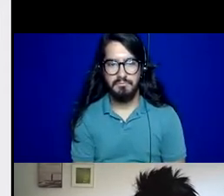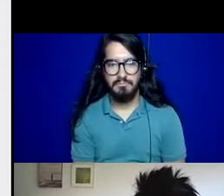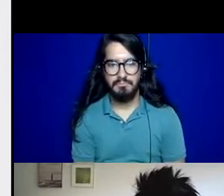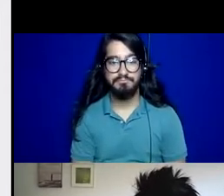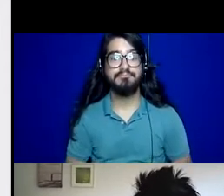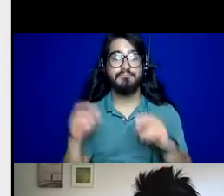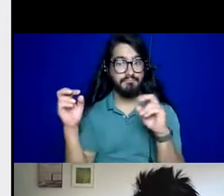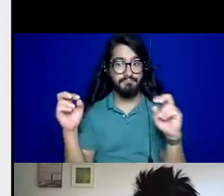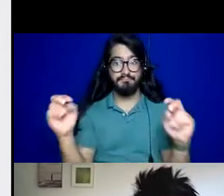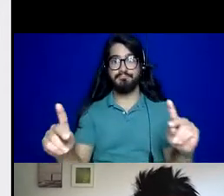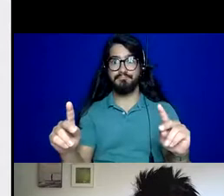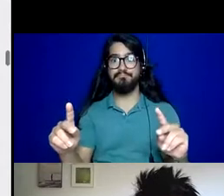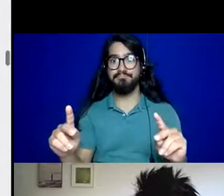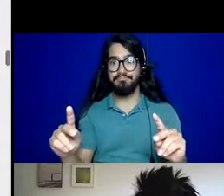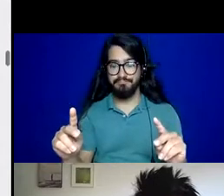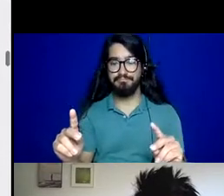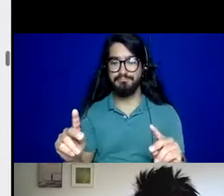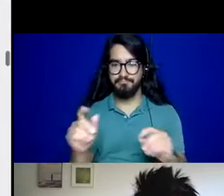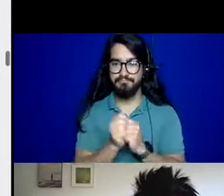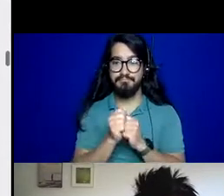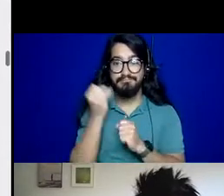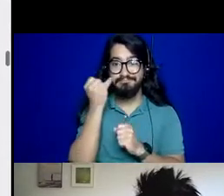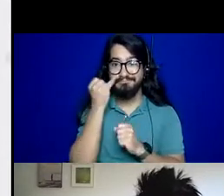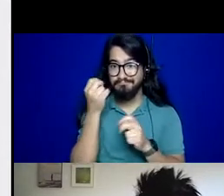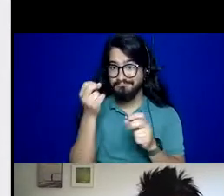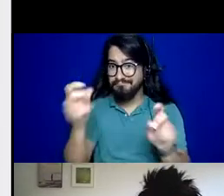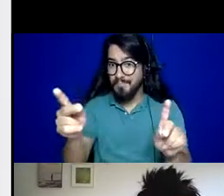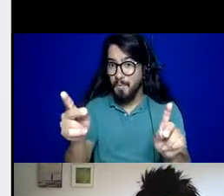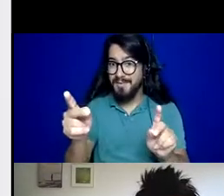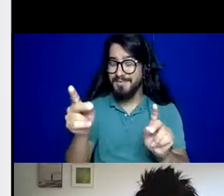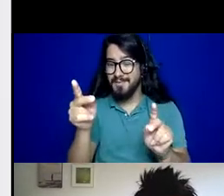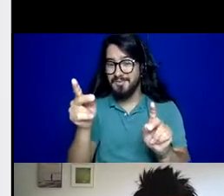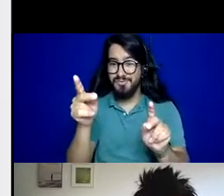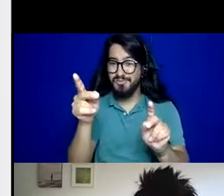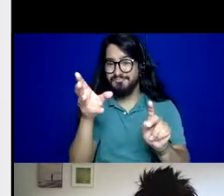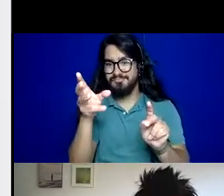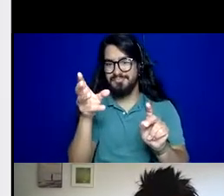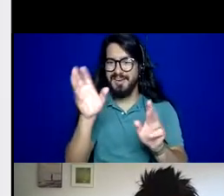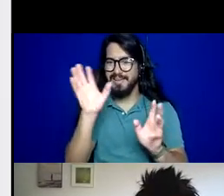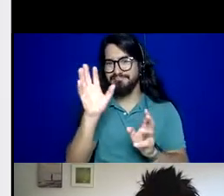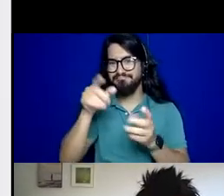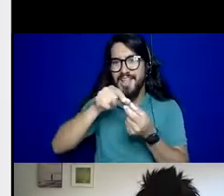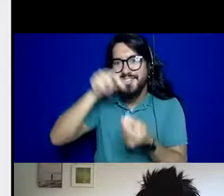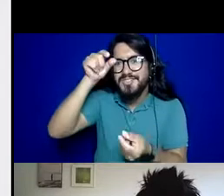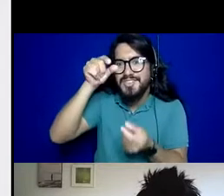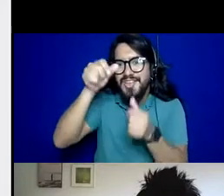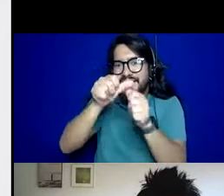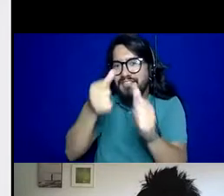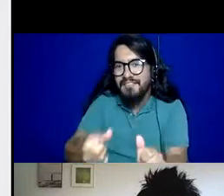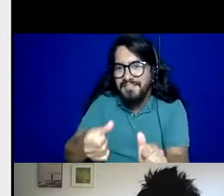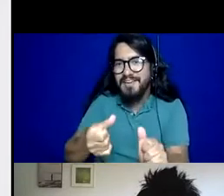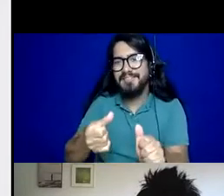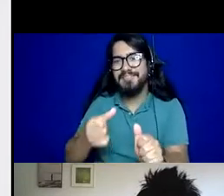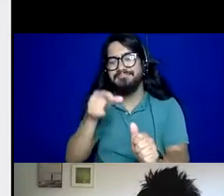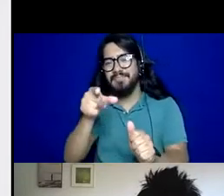Okay. So if you've had a chance to draw sort of a stick figure version of your devices, actually, I think people